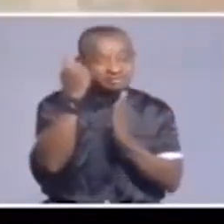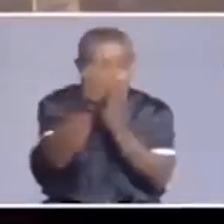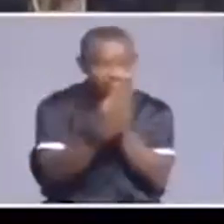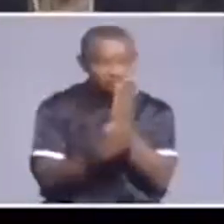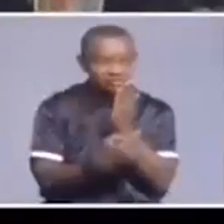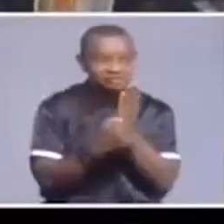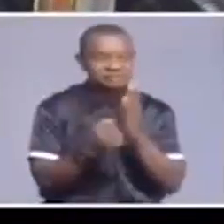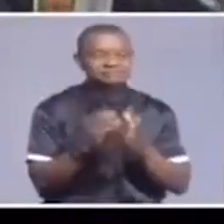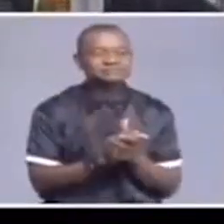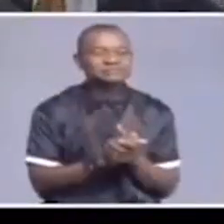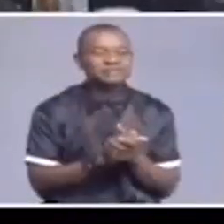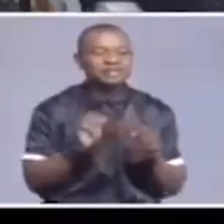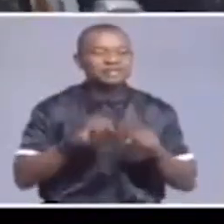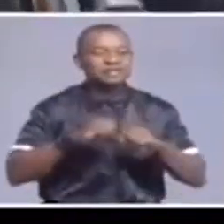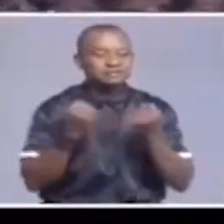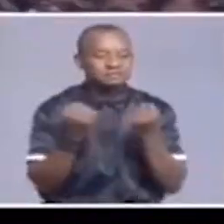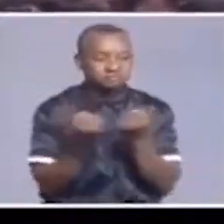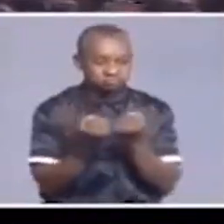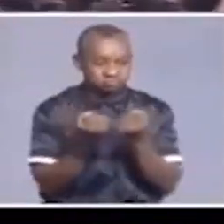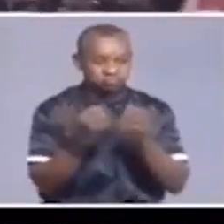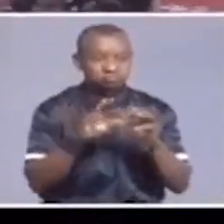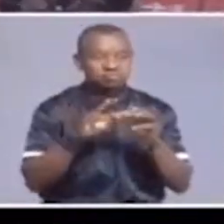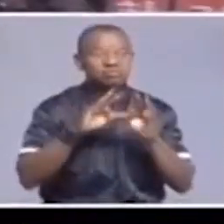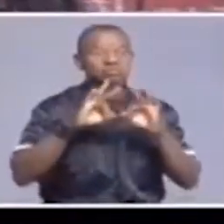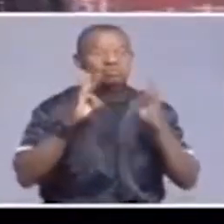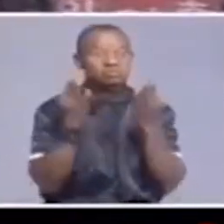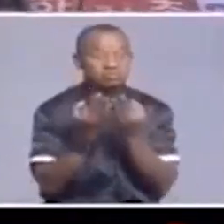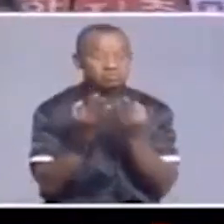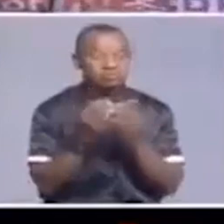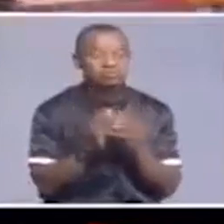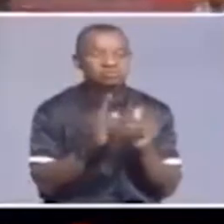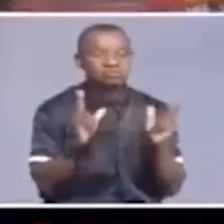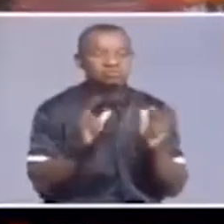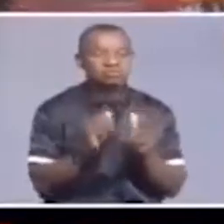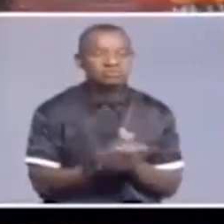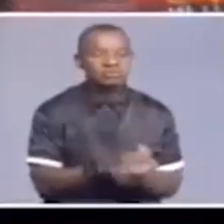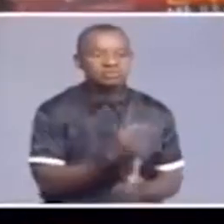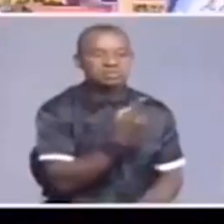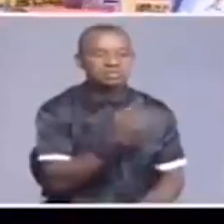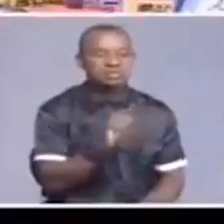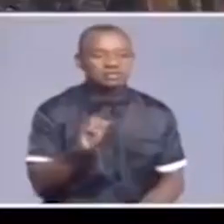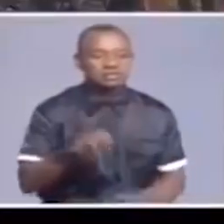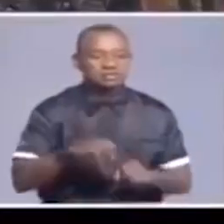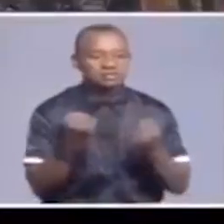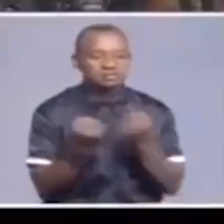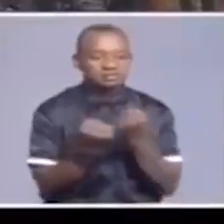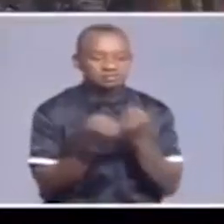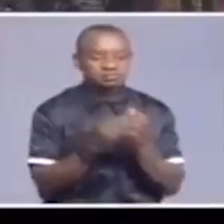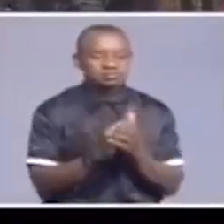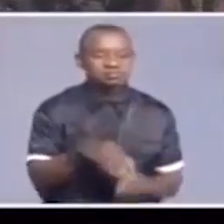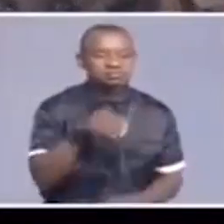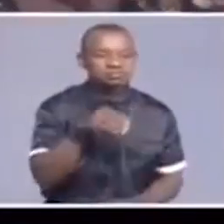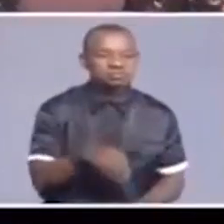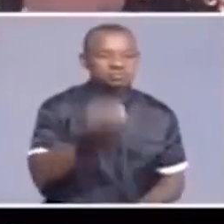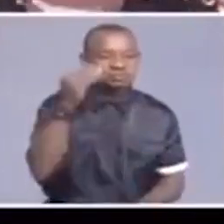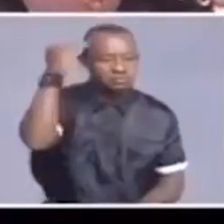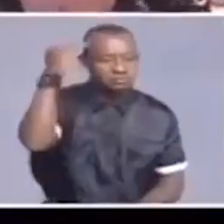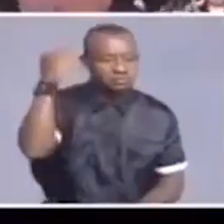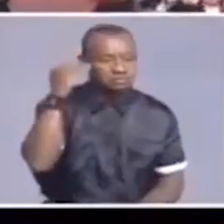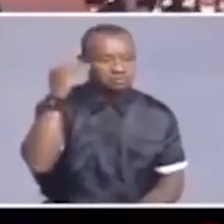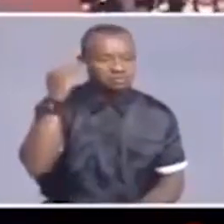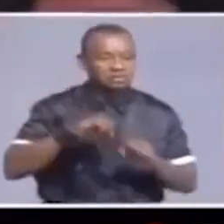Citizens Human Rights Coalition is made up of about 100 organizations in South Korea. The organization